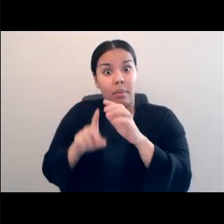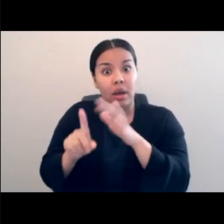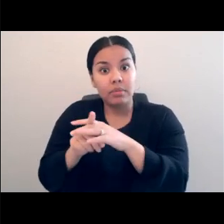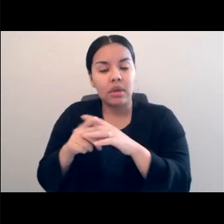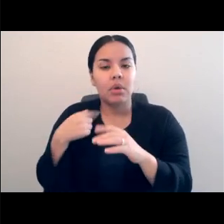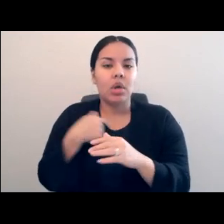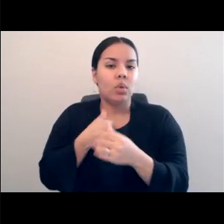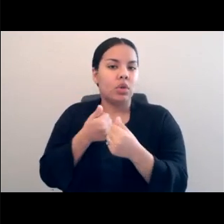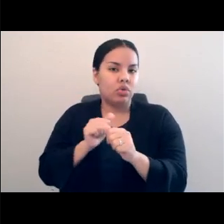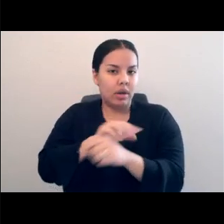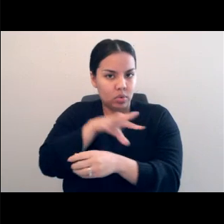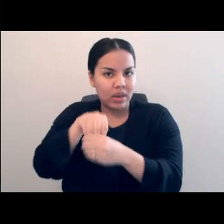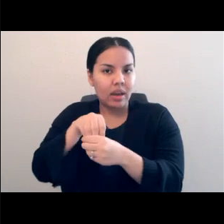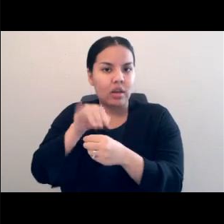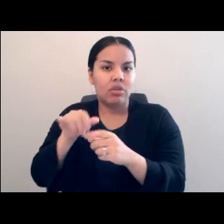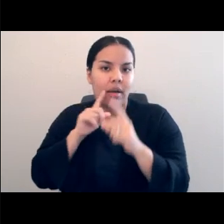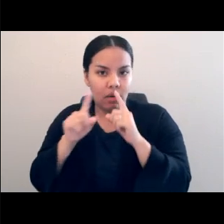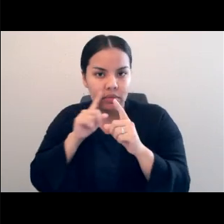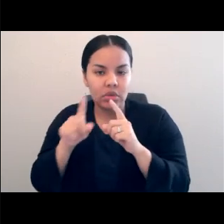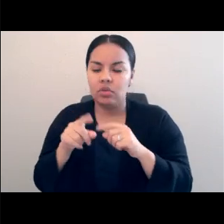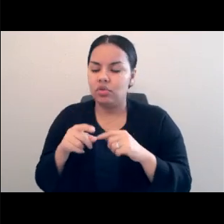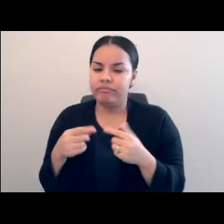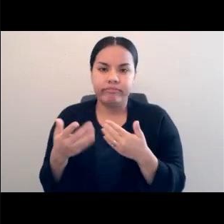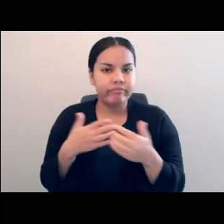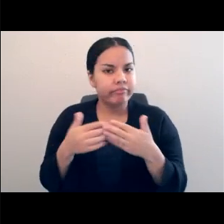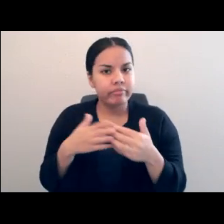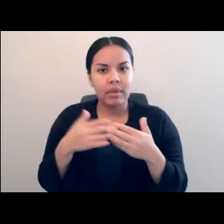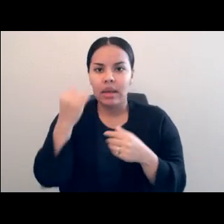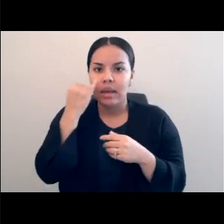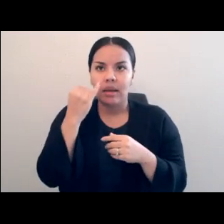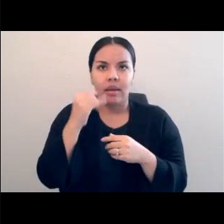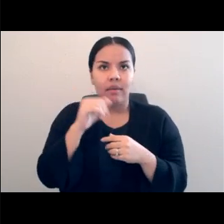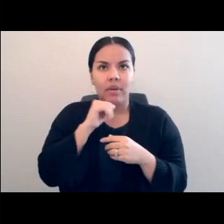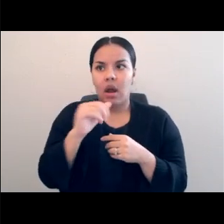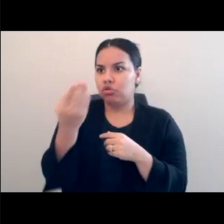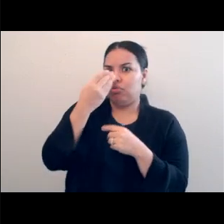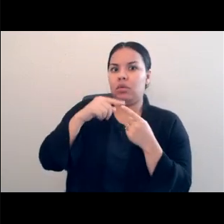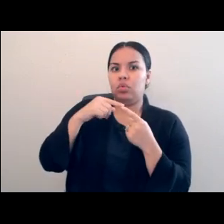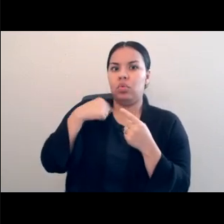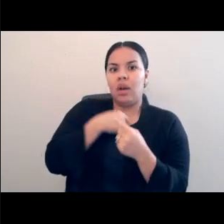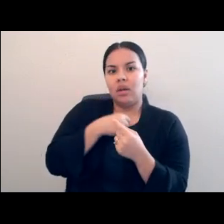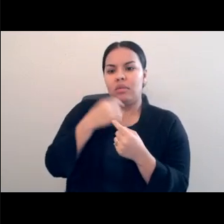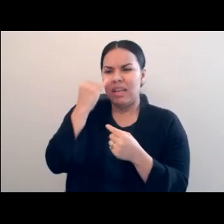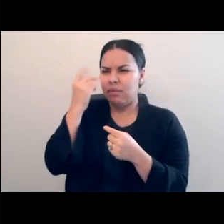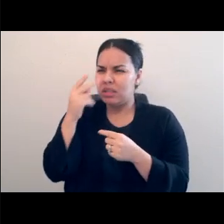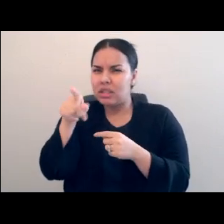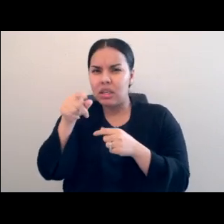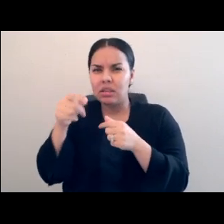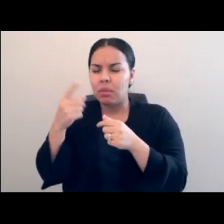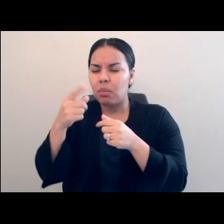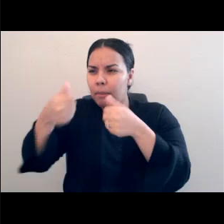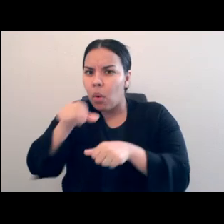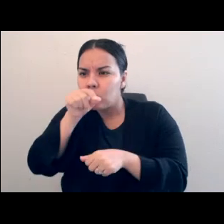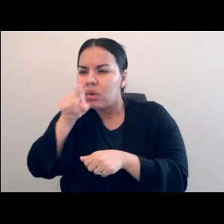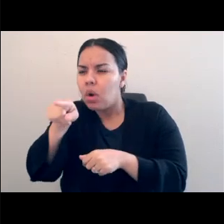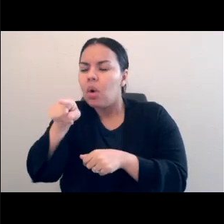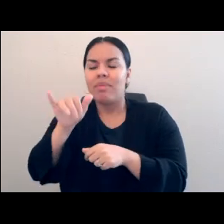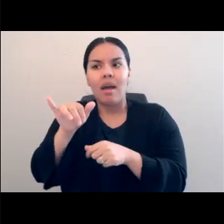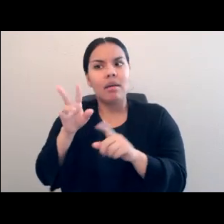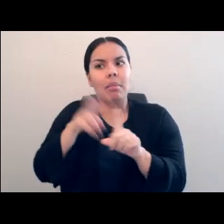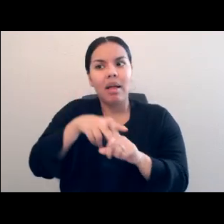in that conversation, even if it wasn't directed at us. If we see a tweet that's relevant, we try to engage.